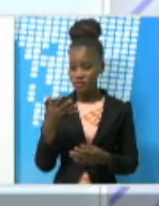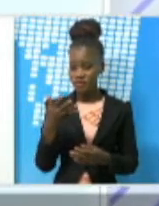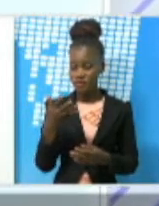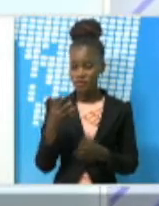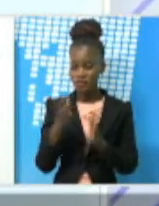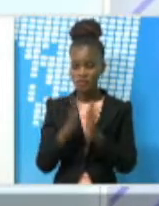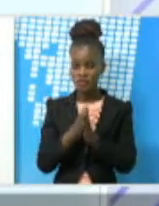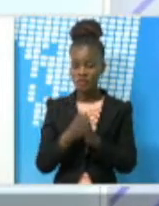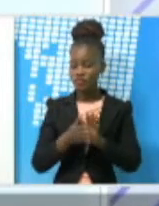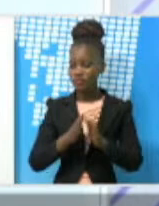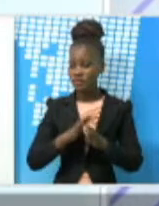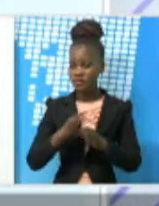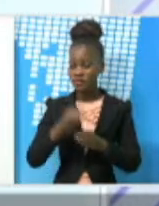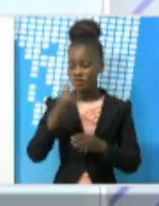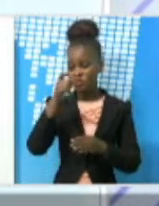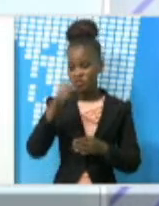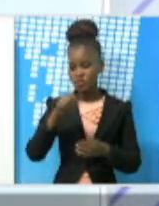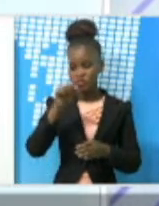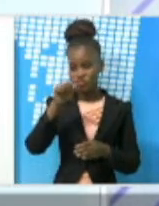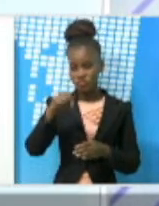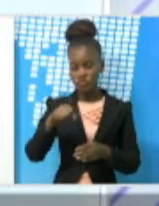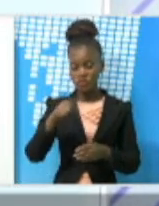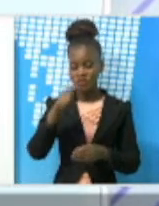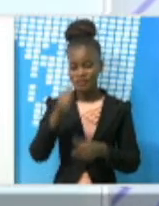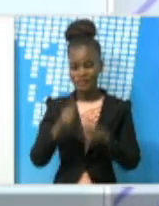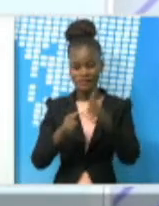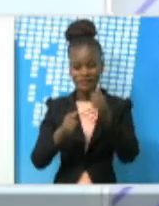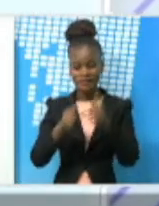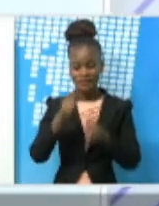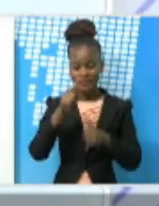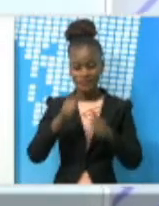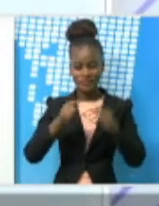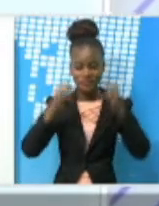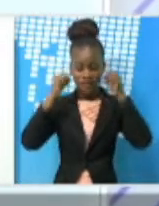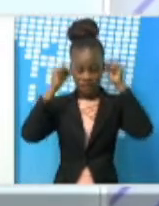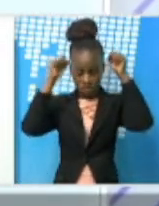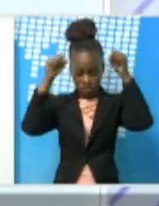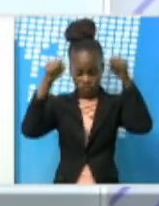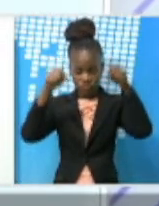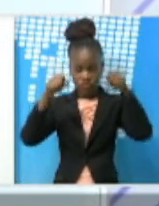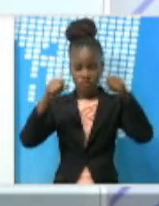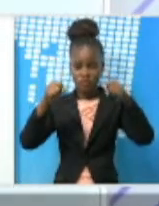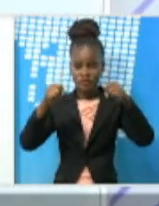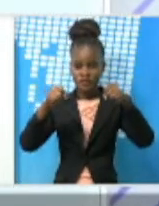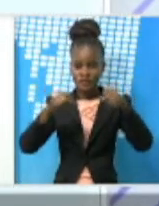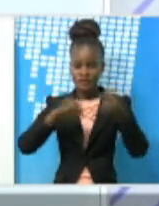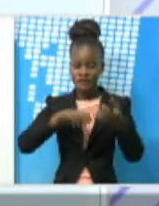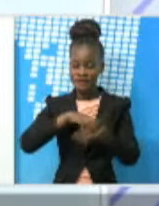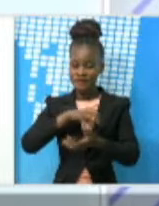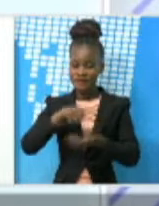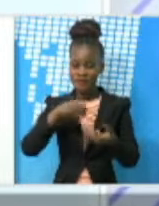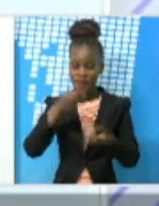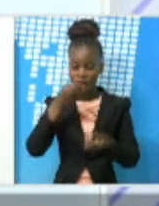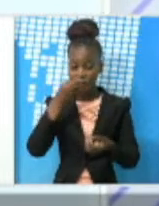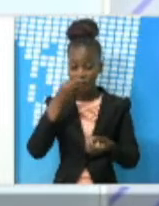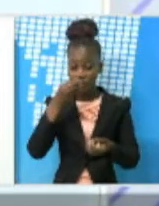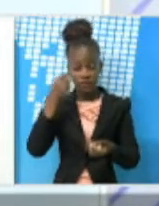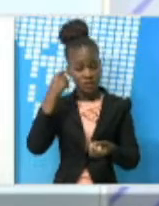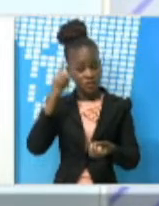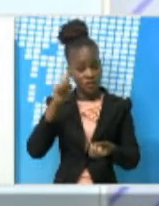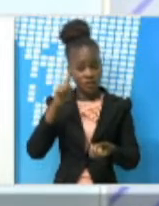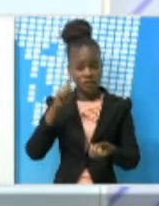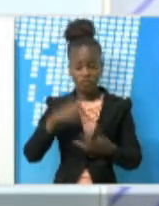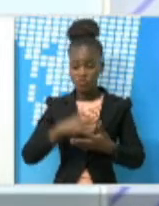saying that this person can milk a cow. This person can mix the food for the animal.